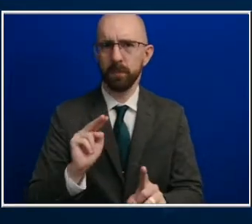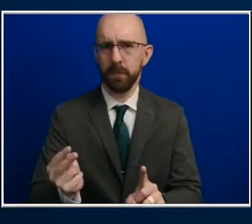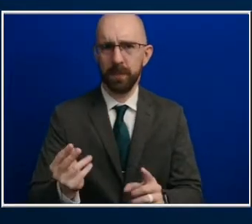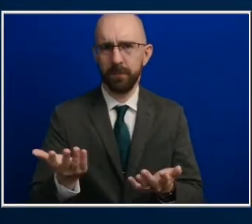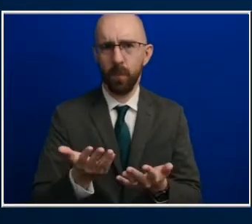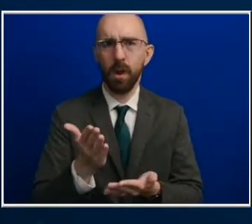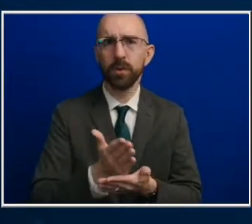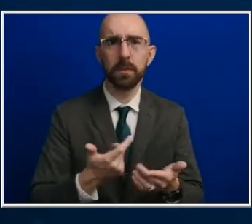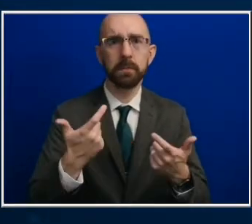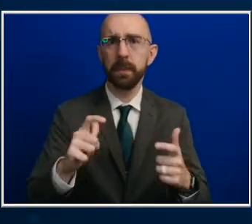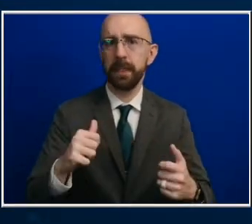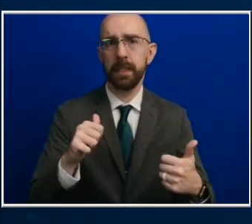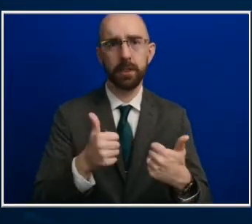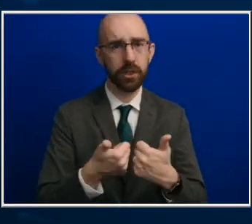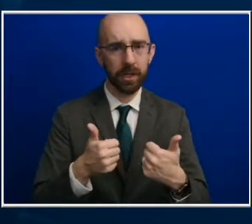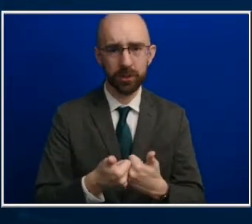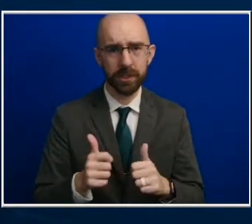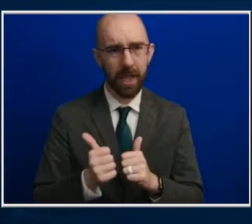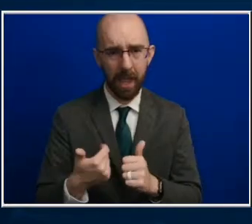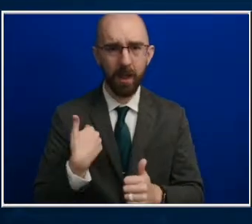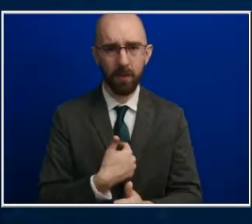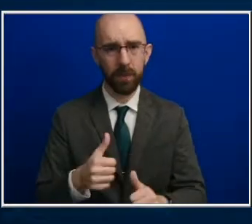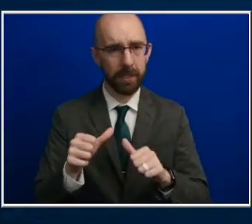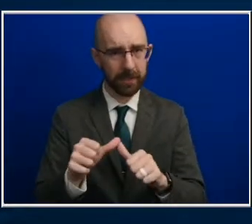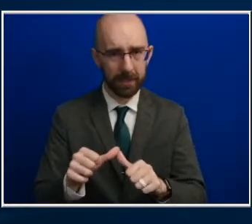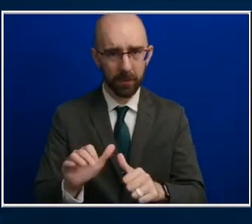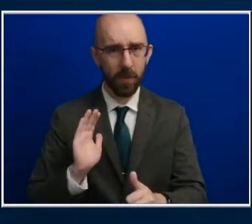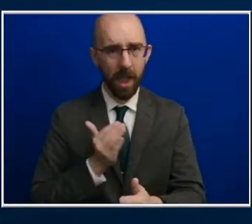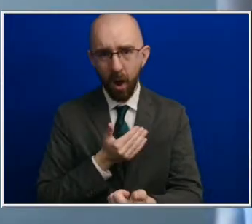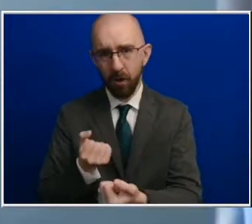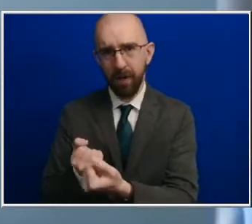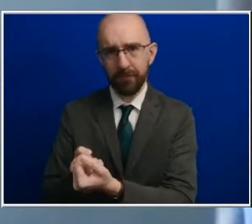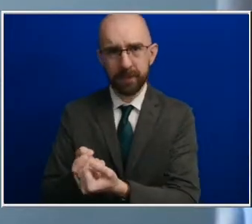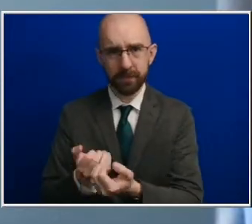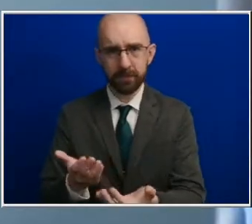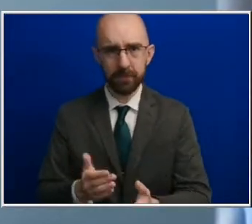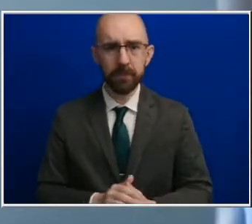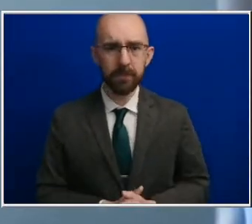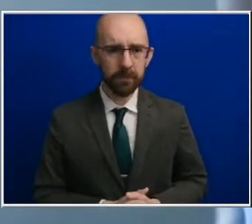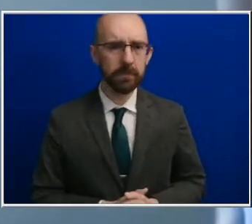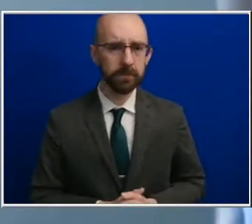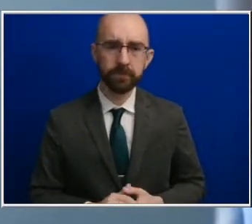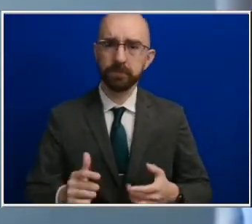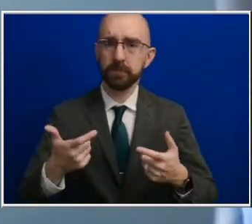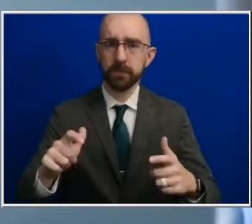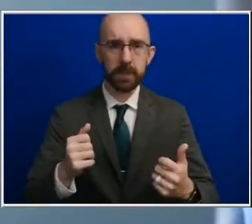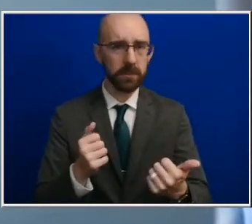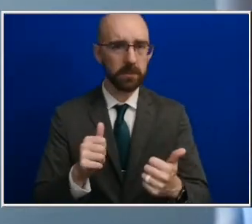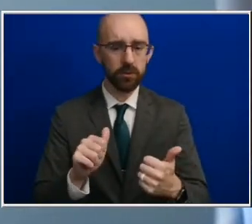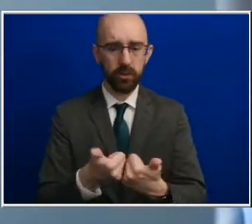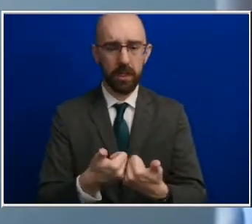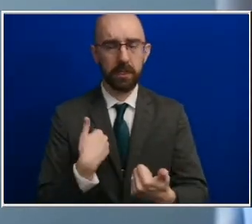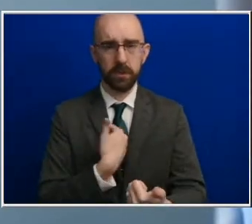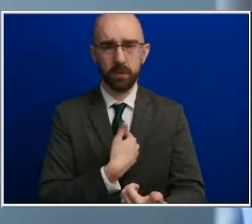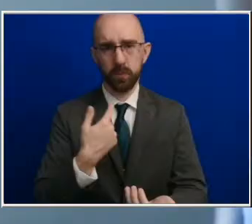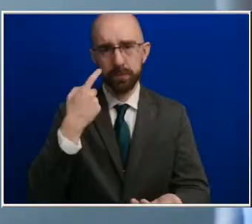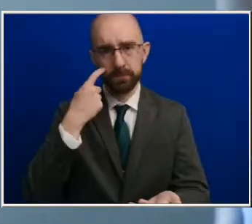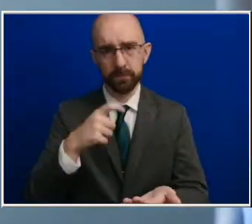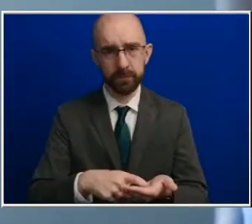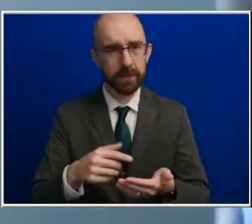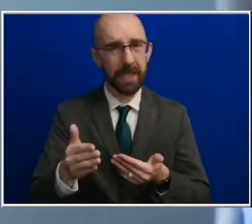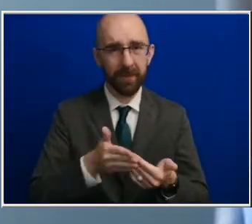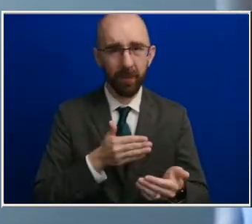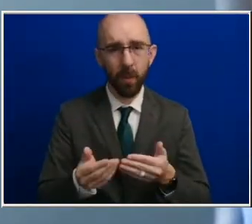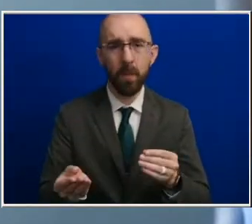biggest challenges and how can we continue our advocacy? The biggest challenge that we see, even though more